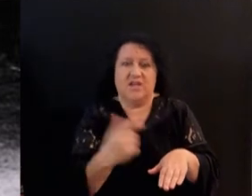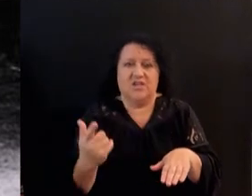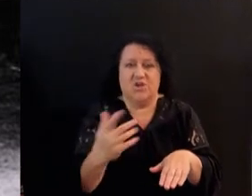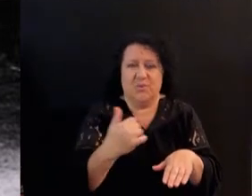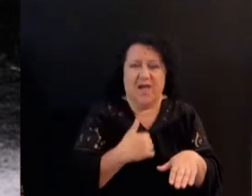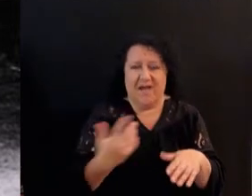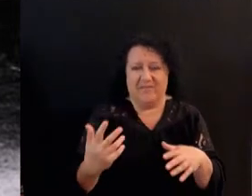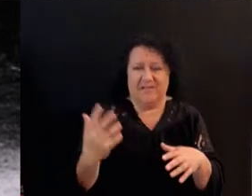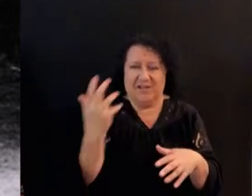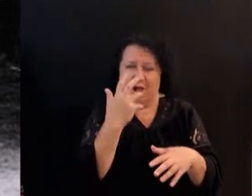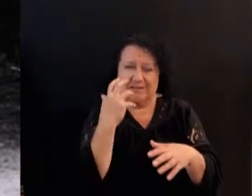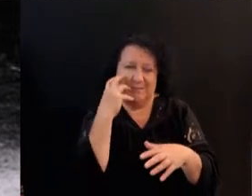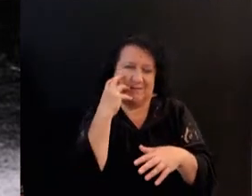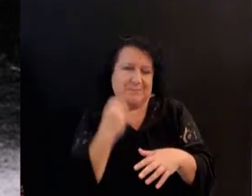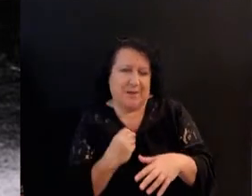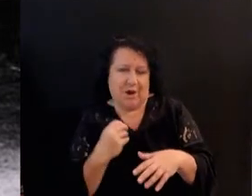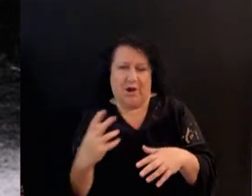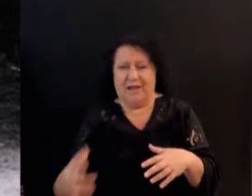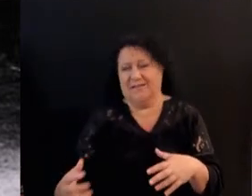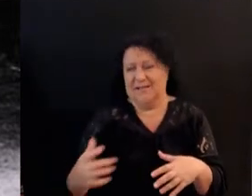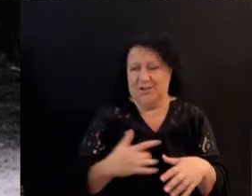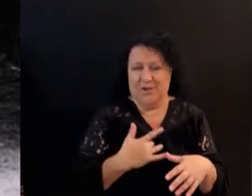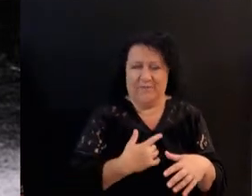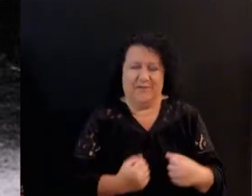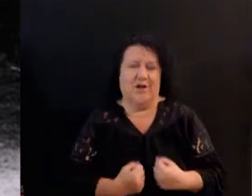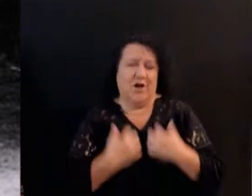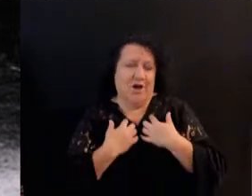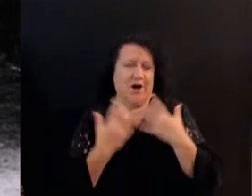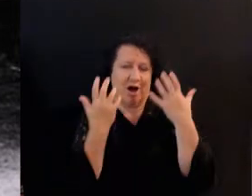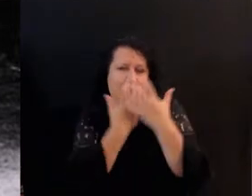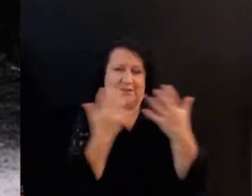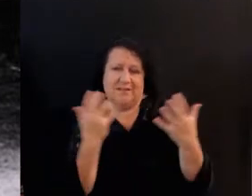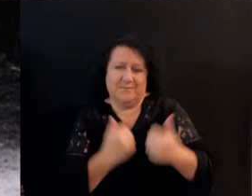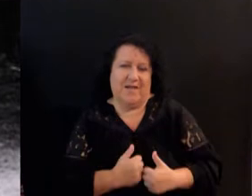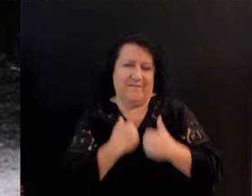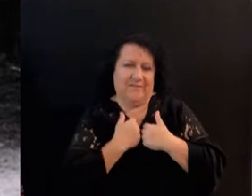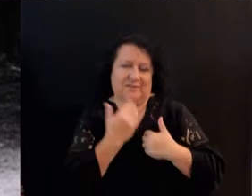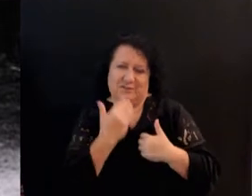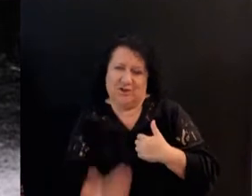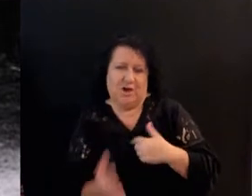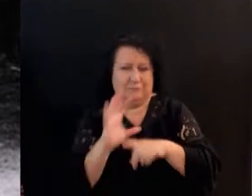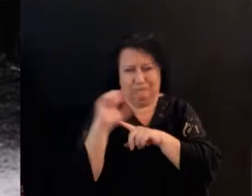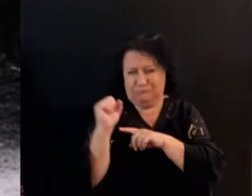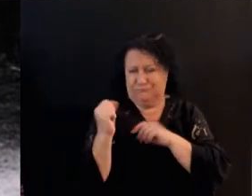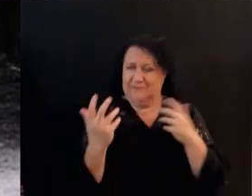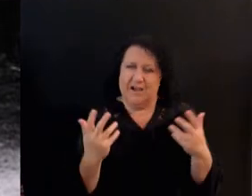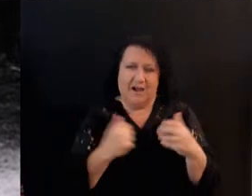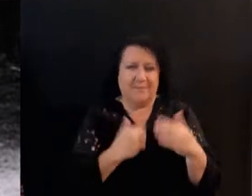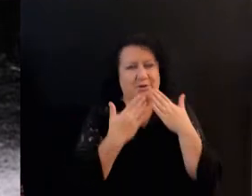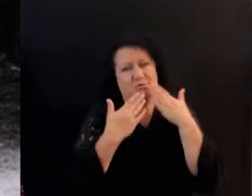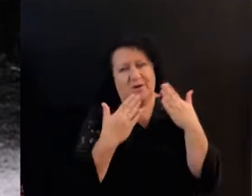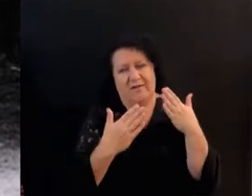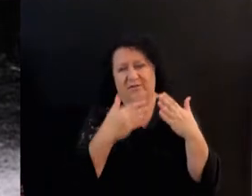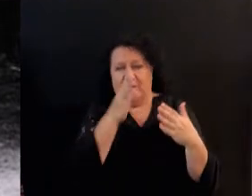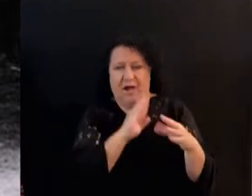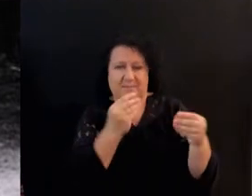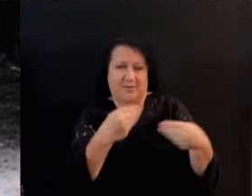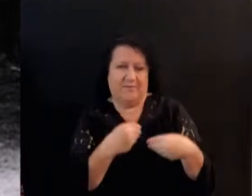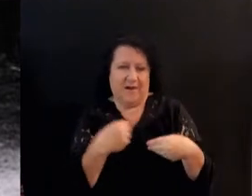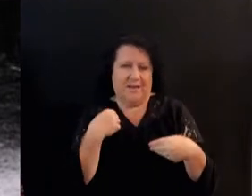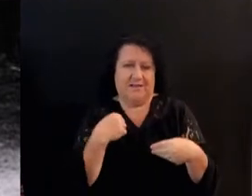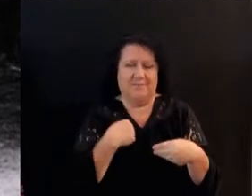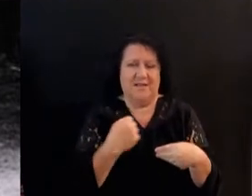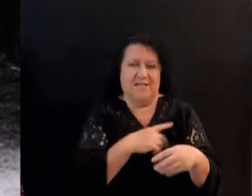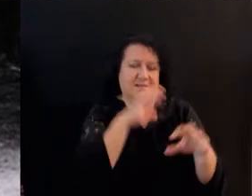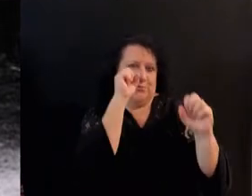you're so thankful, and this is great, and you're feeling awesome, and this, oh man, life is good. I'm so grateful God has provided this wonderful, wonderful, wonderful gift in my life.